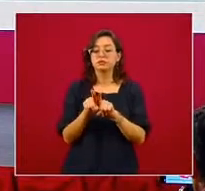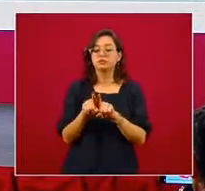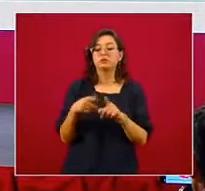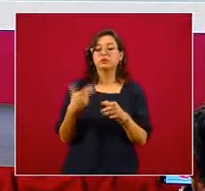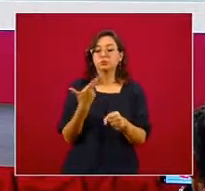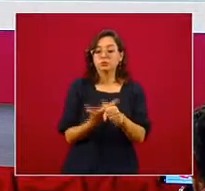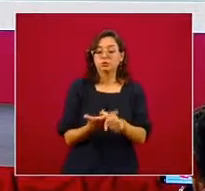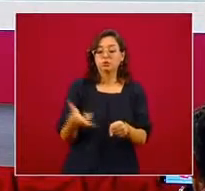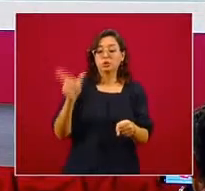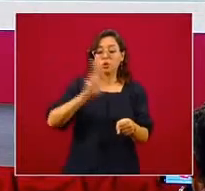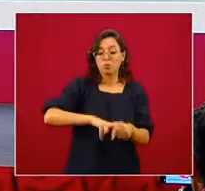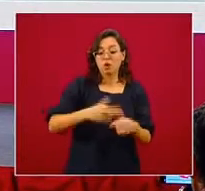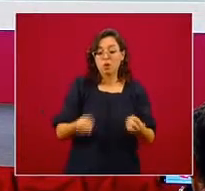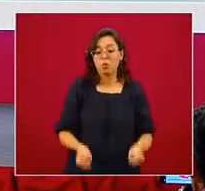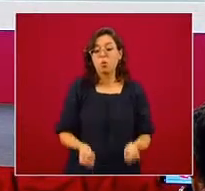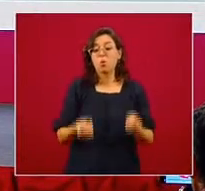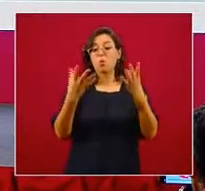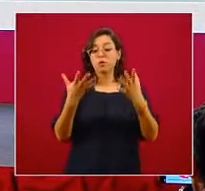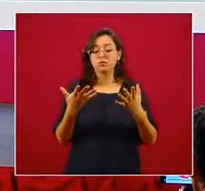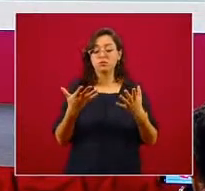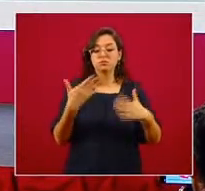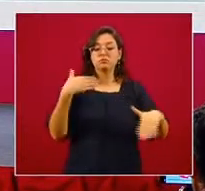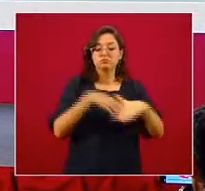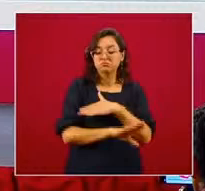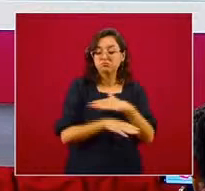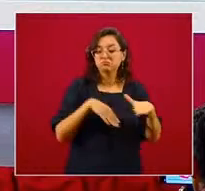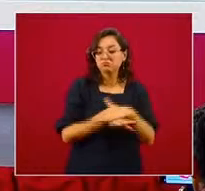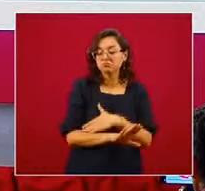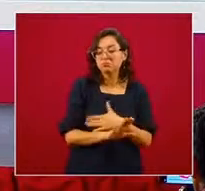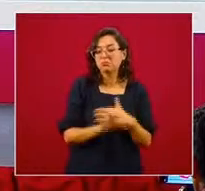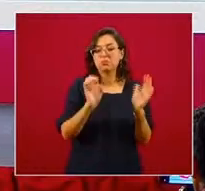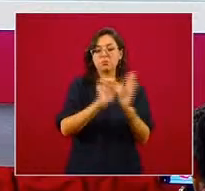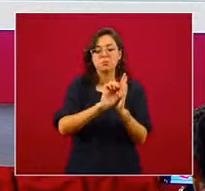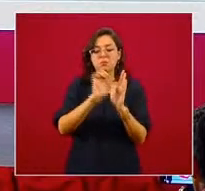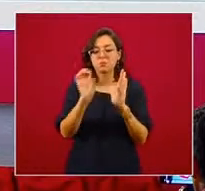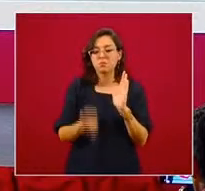It describes the trend in hospitalizations.